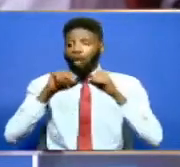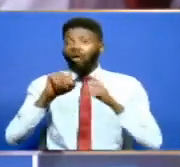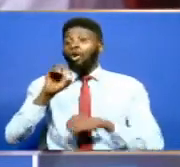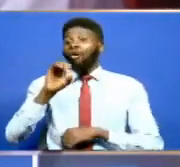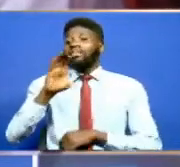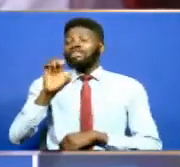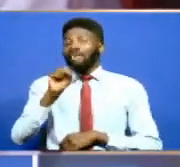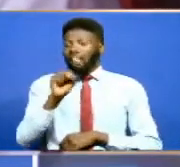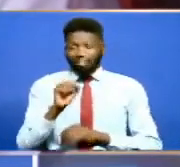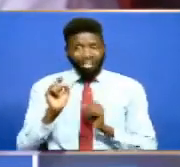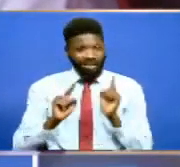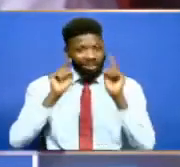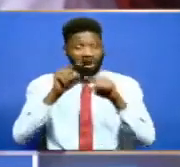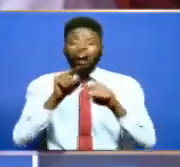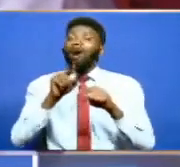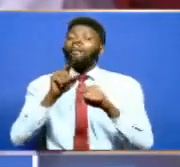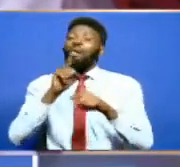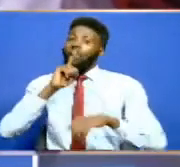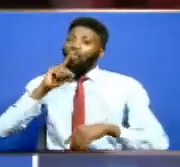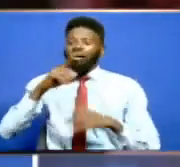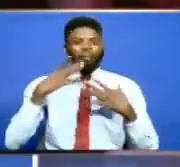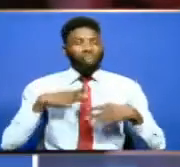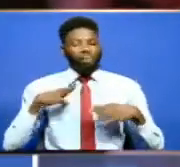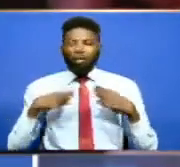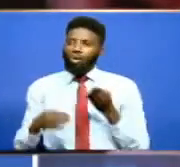stormed the service, ordering the congregation out.